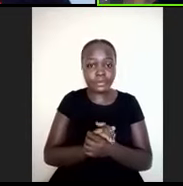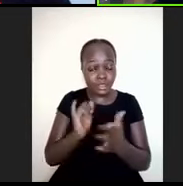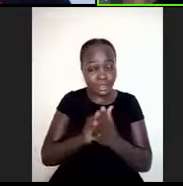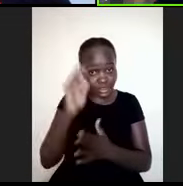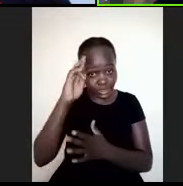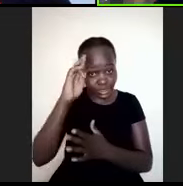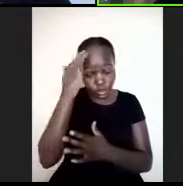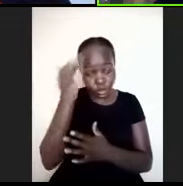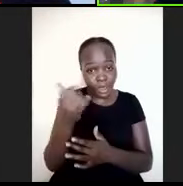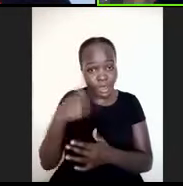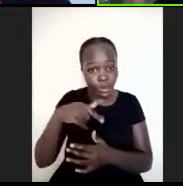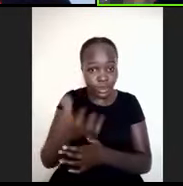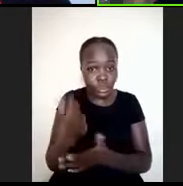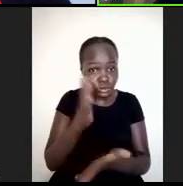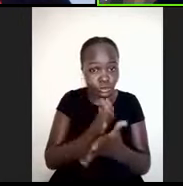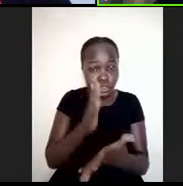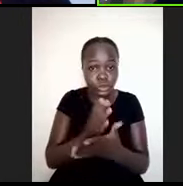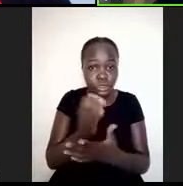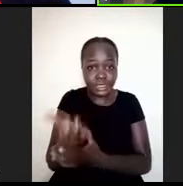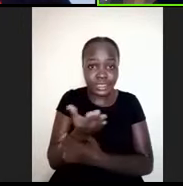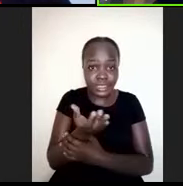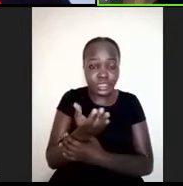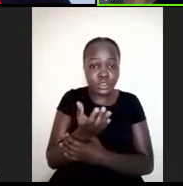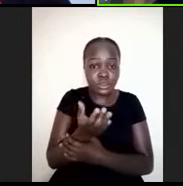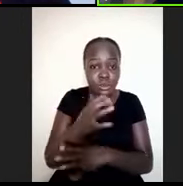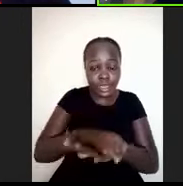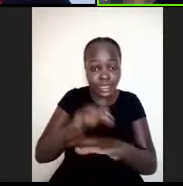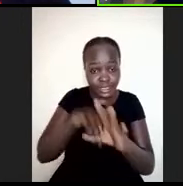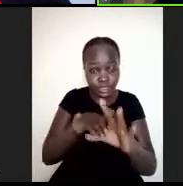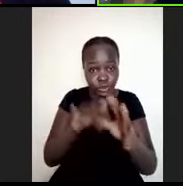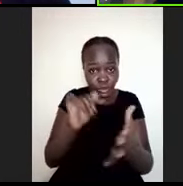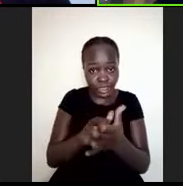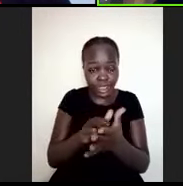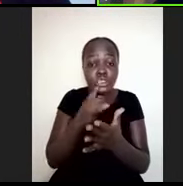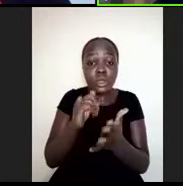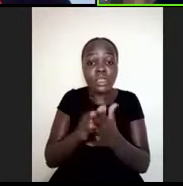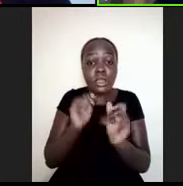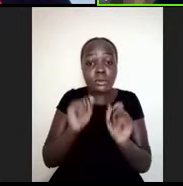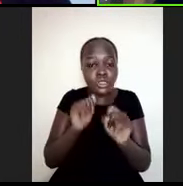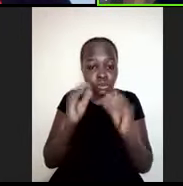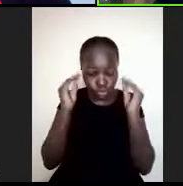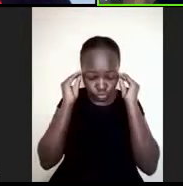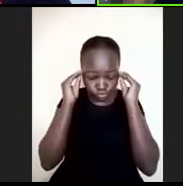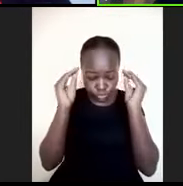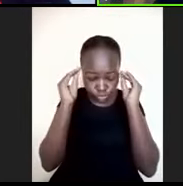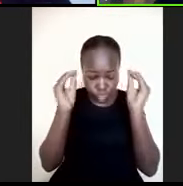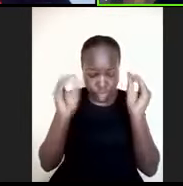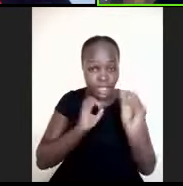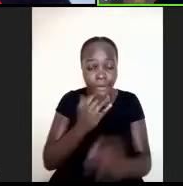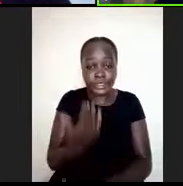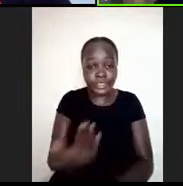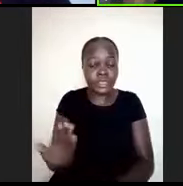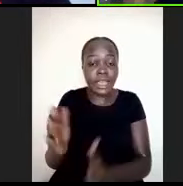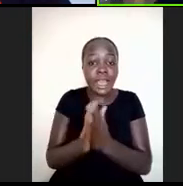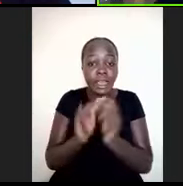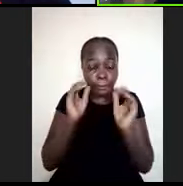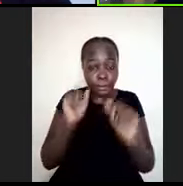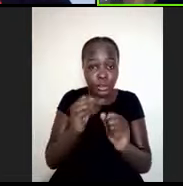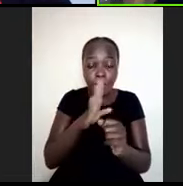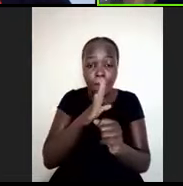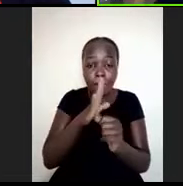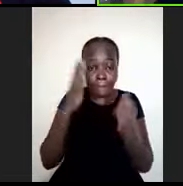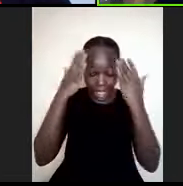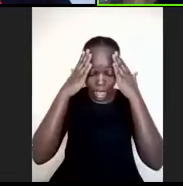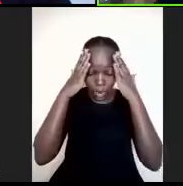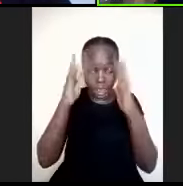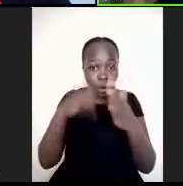really need to get into this, so that we can teach our children and they can be aware what the Word of God